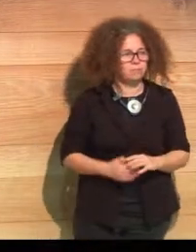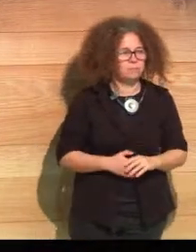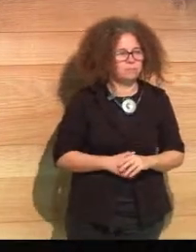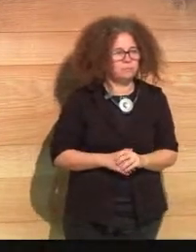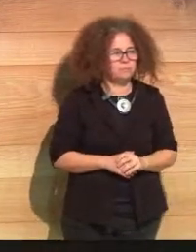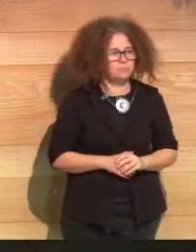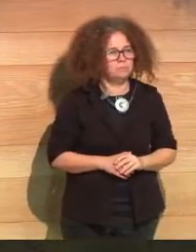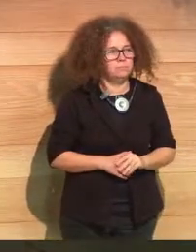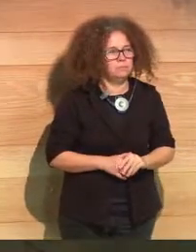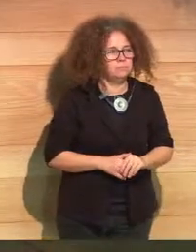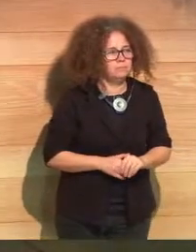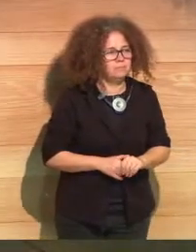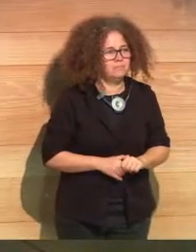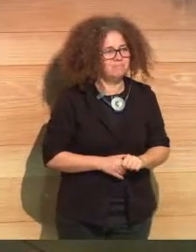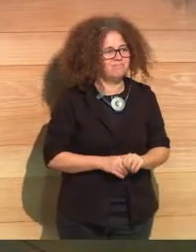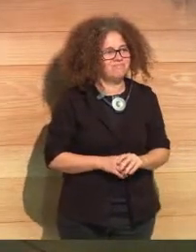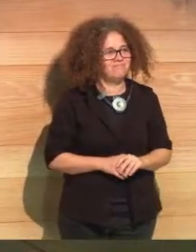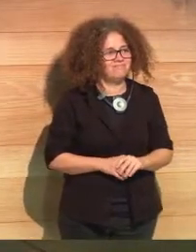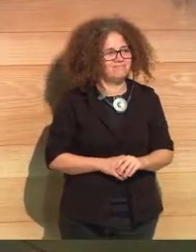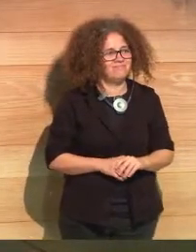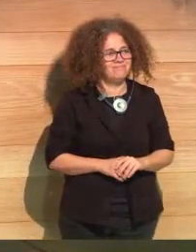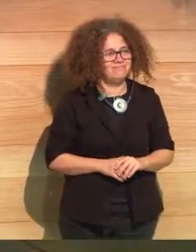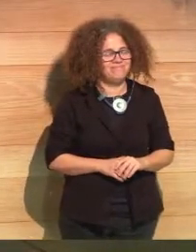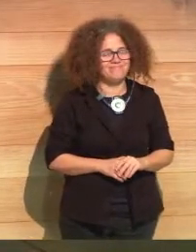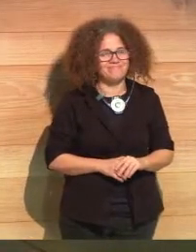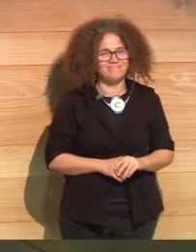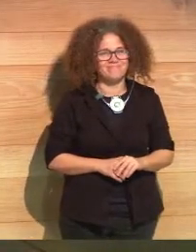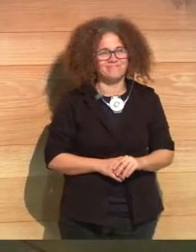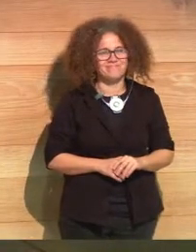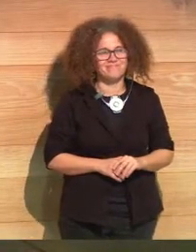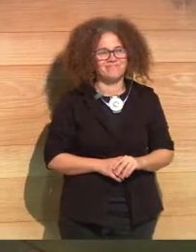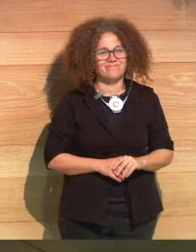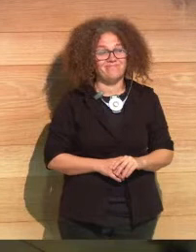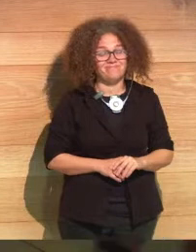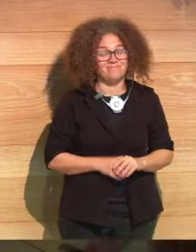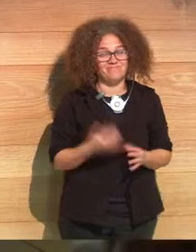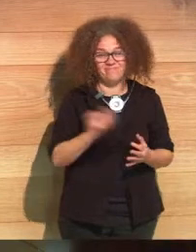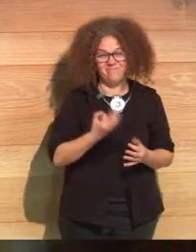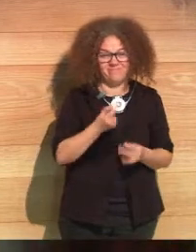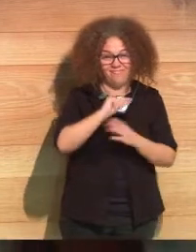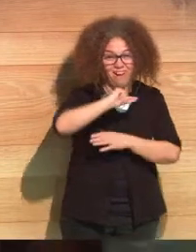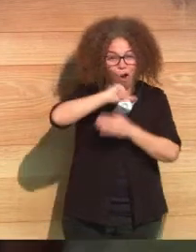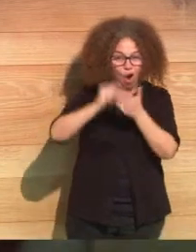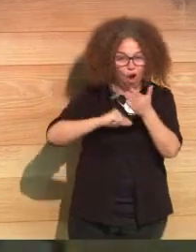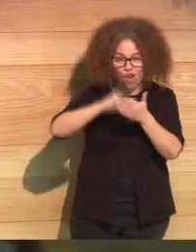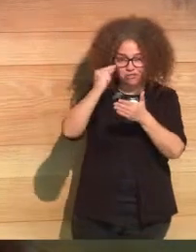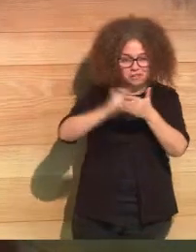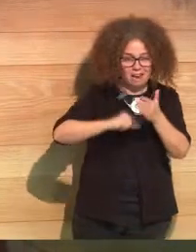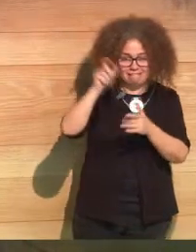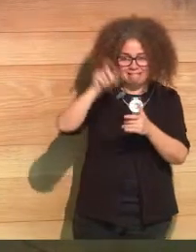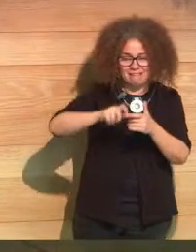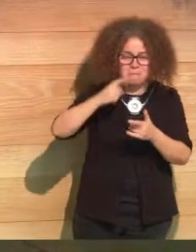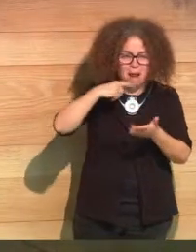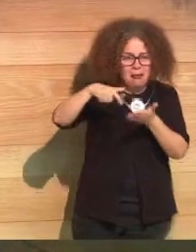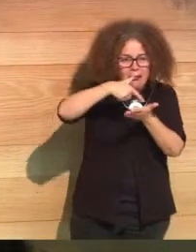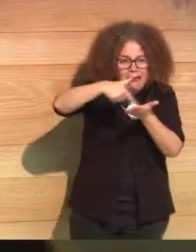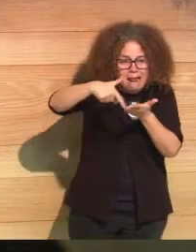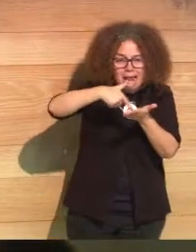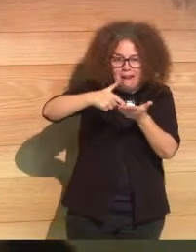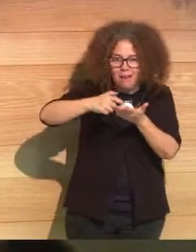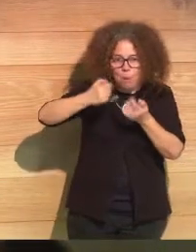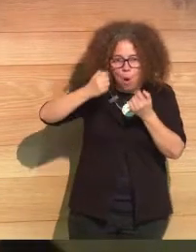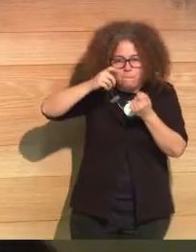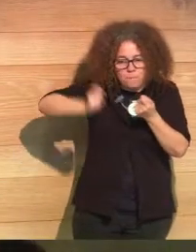So we need to hire your videographers for our next exhibition. They are all ours. Sorry. So you